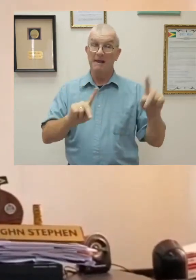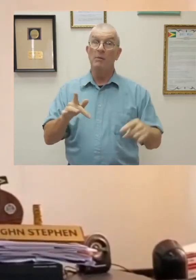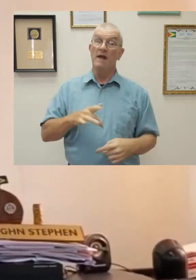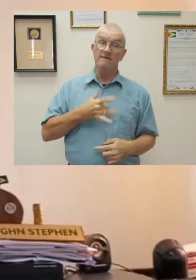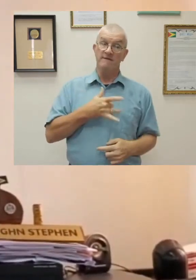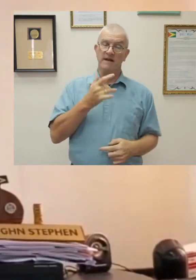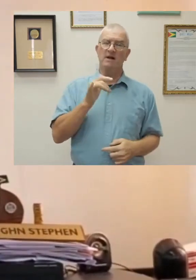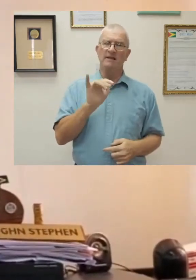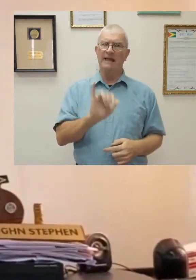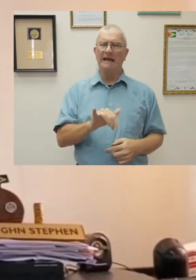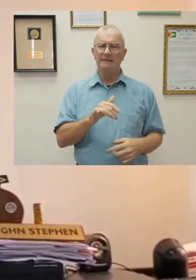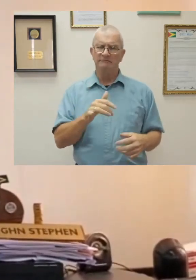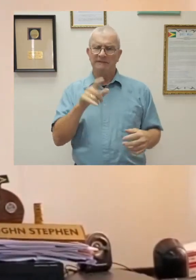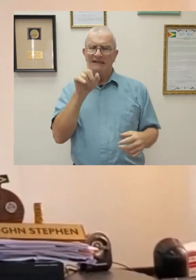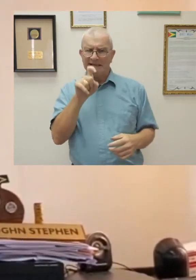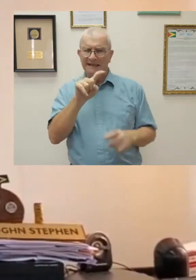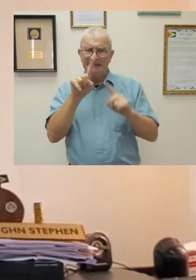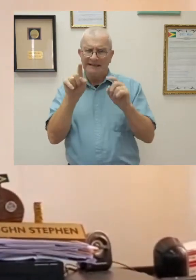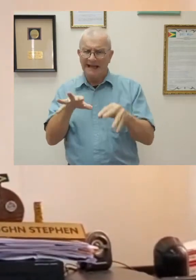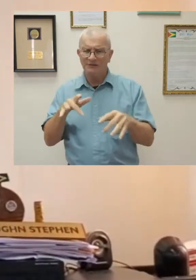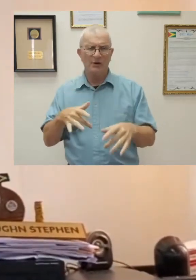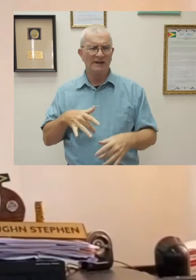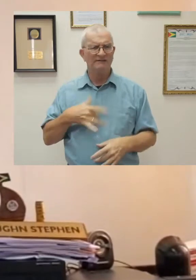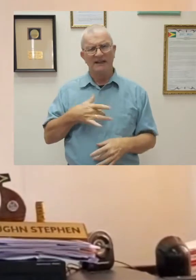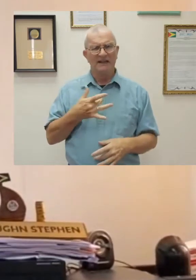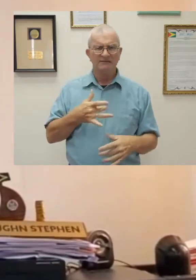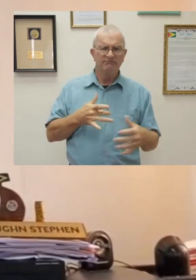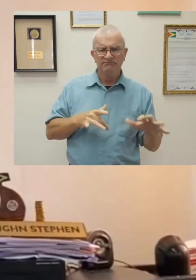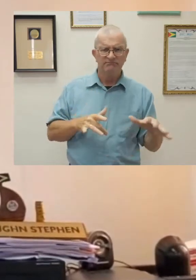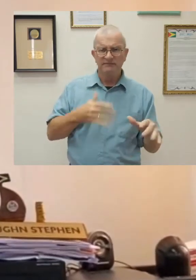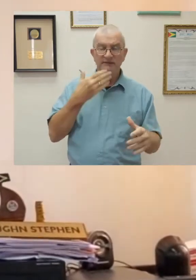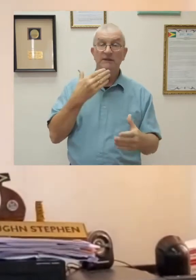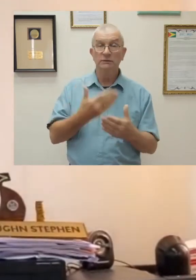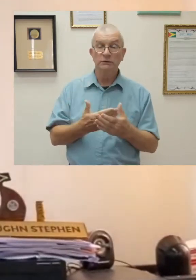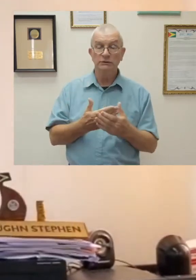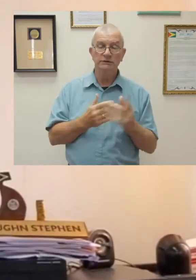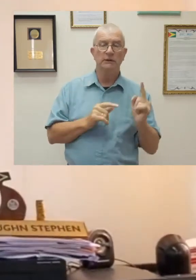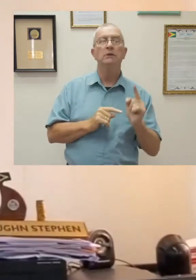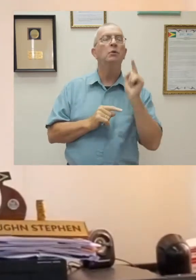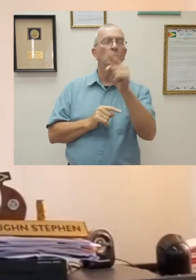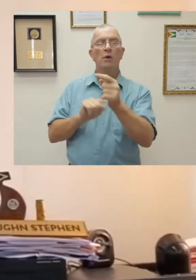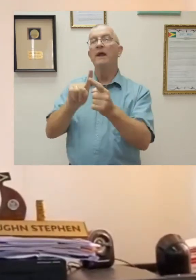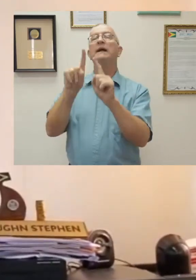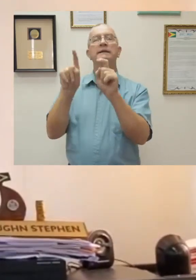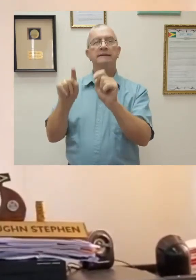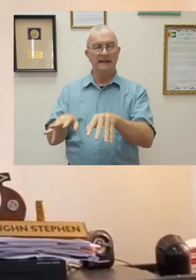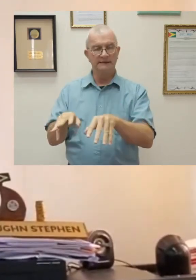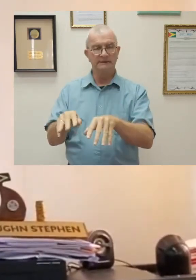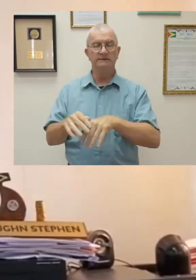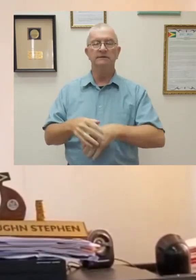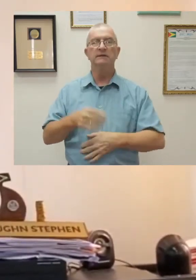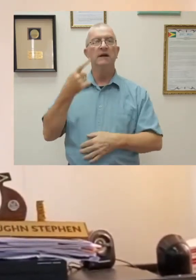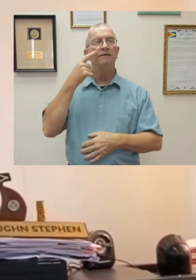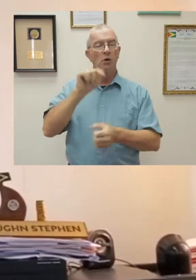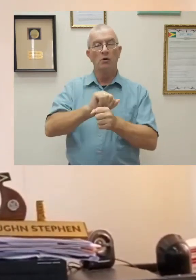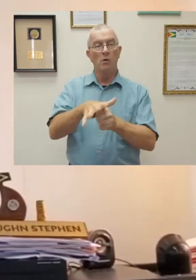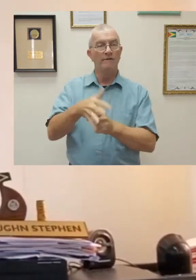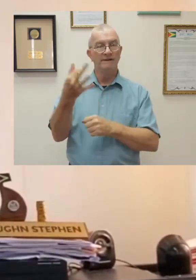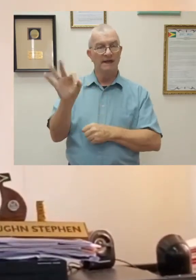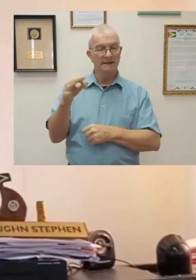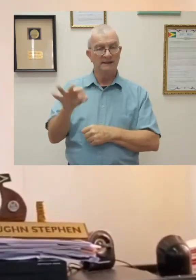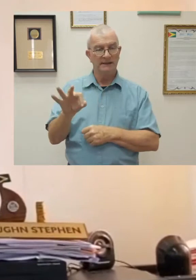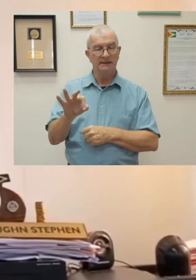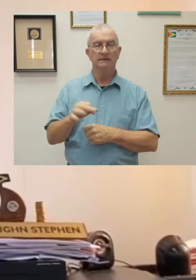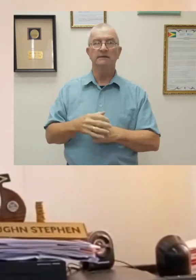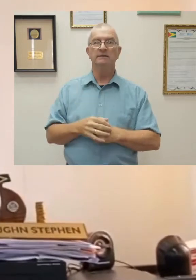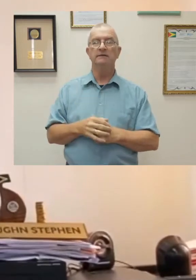they may need a COVID test or may just feeling strange, different than the usual, they are invited to go and